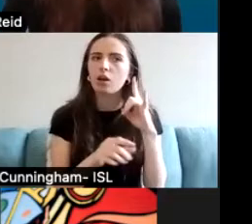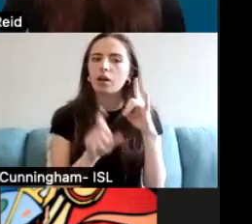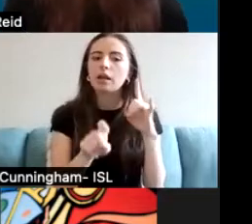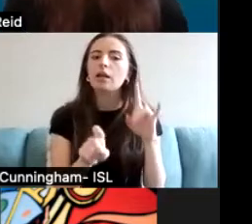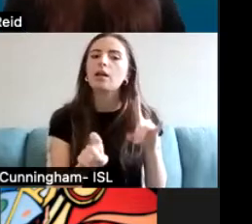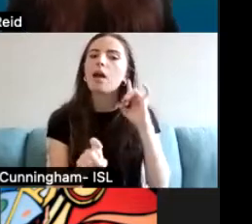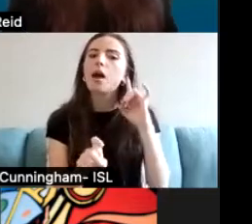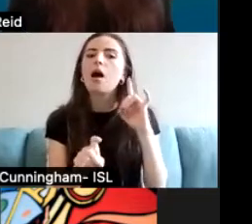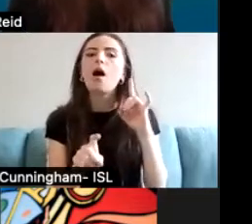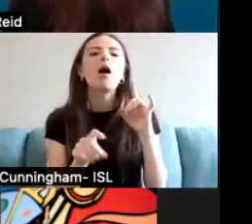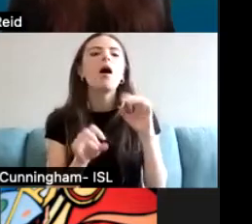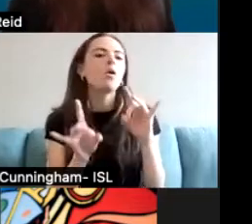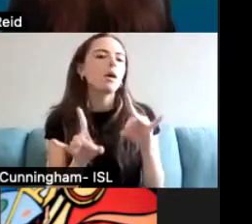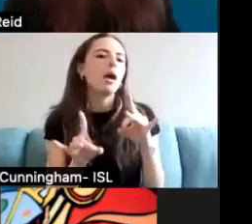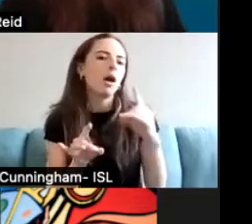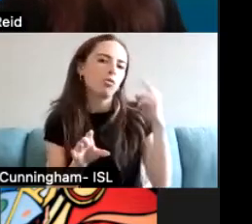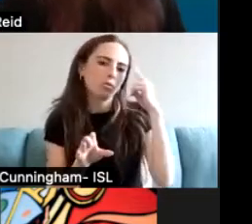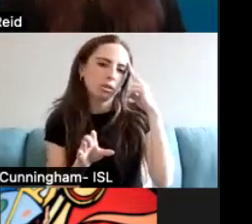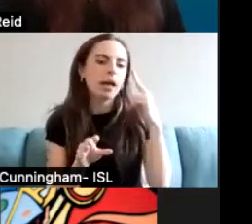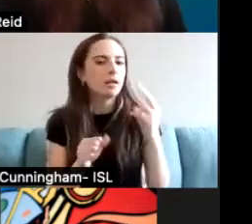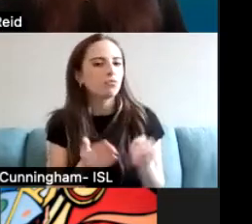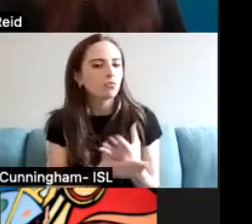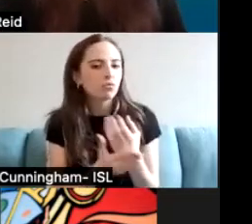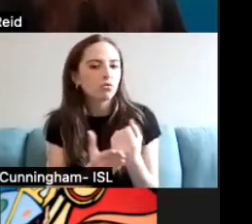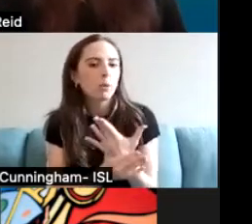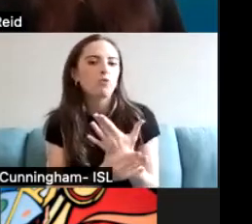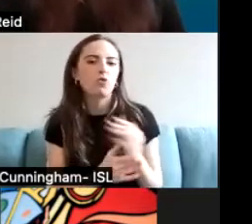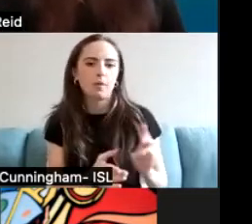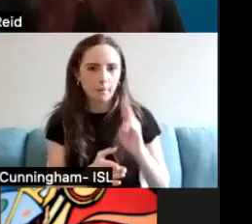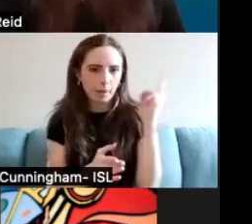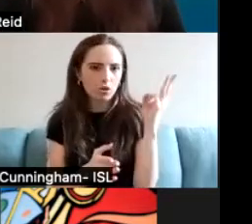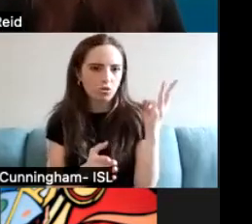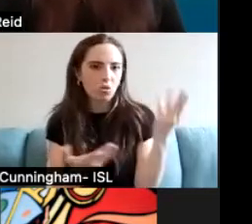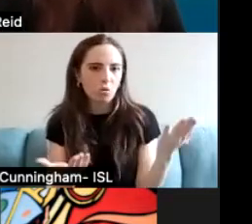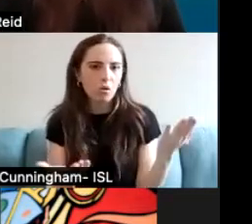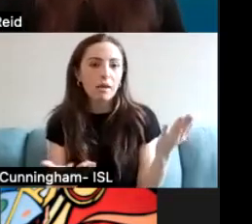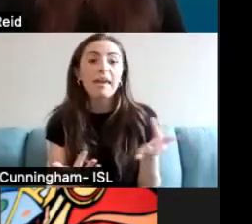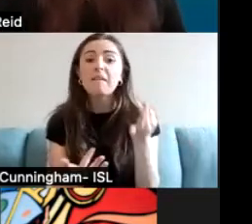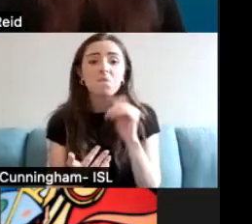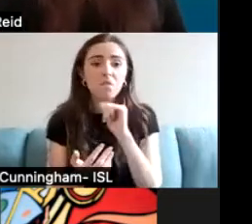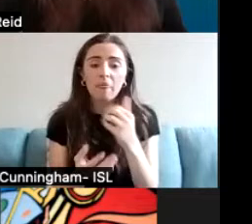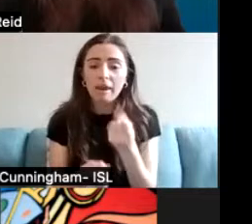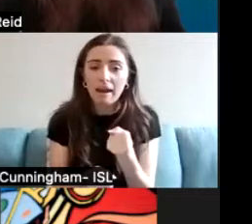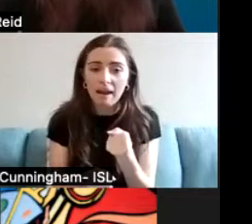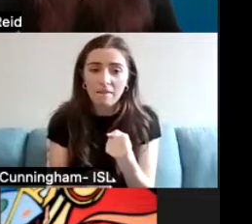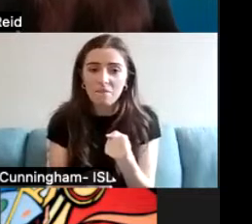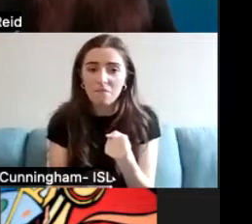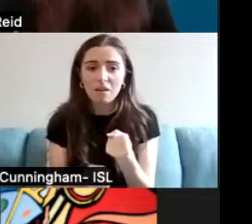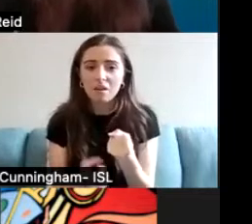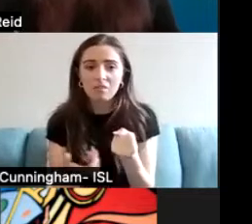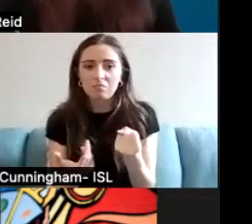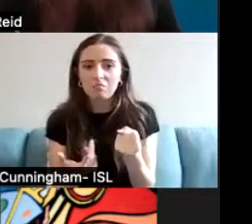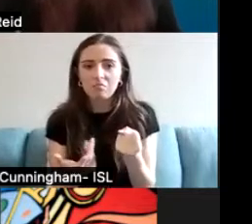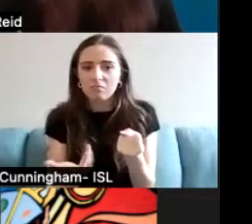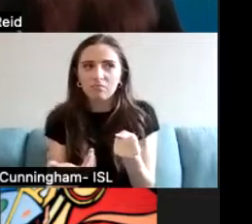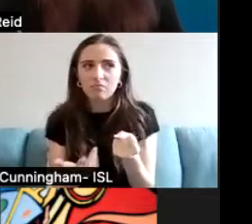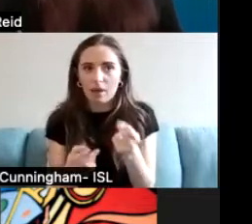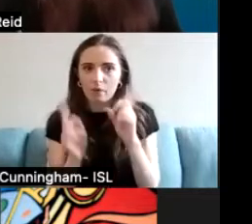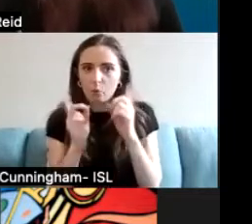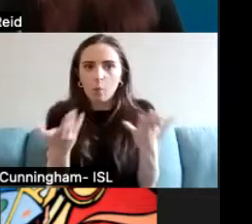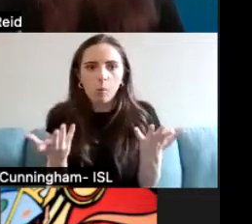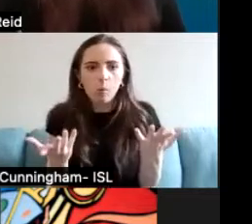without alt text would have had absolutely no idea what that is. It might have tried to guess, it might have guessed a blue